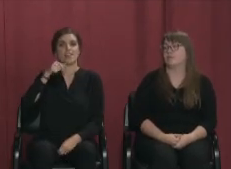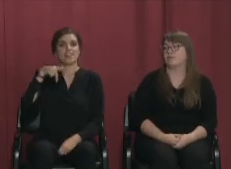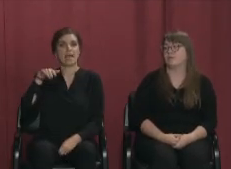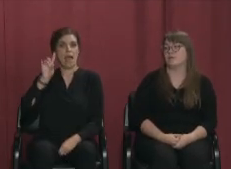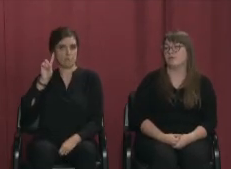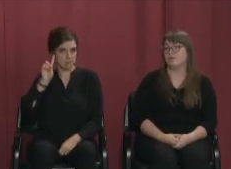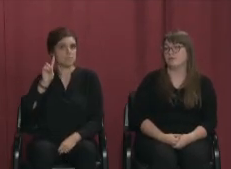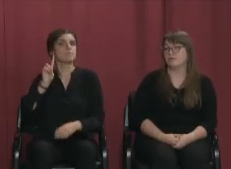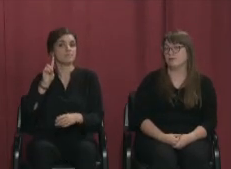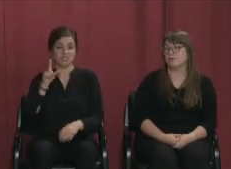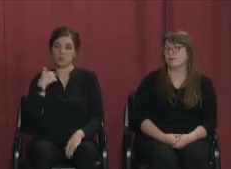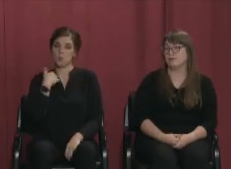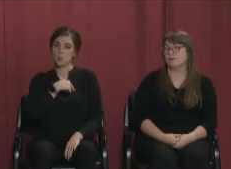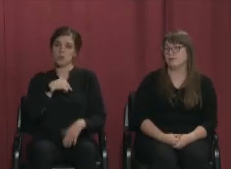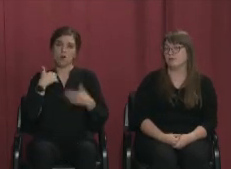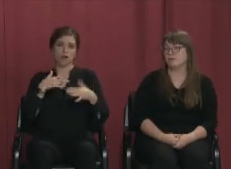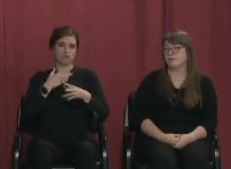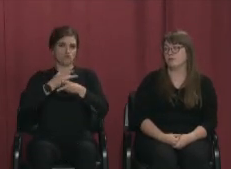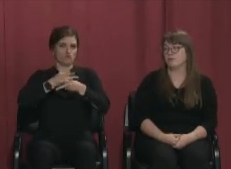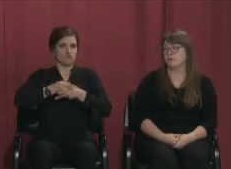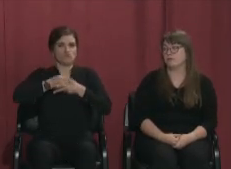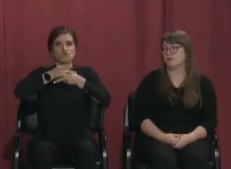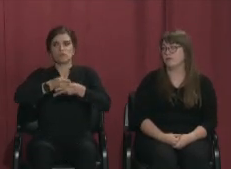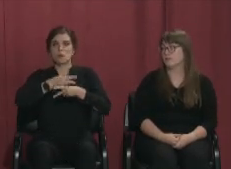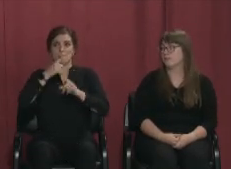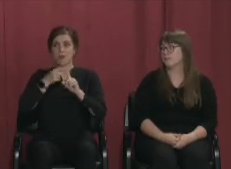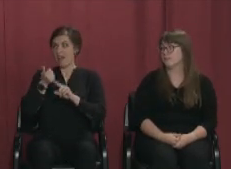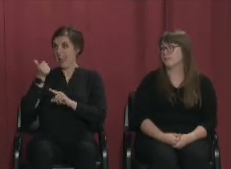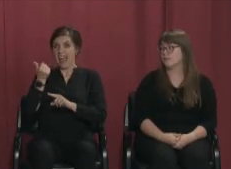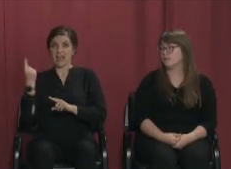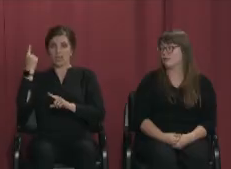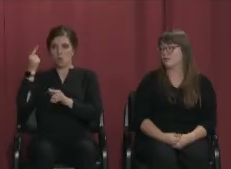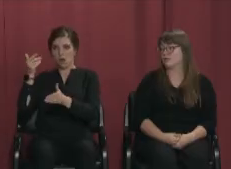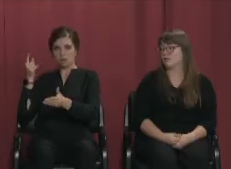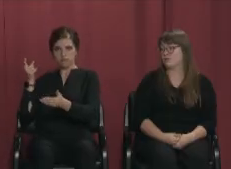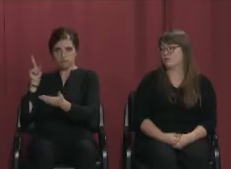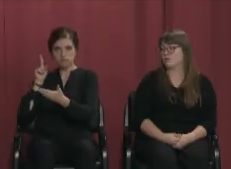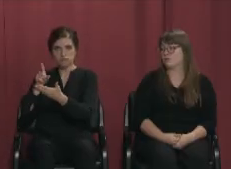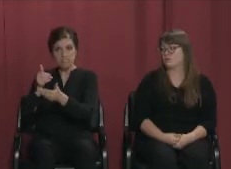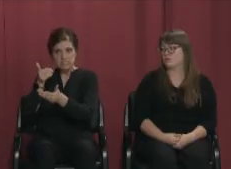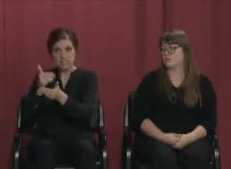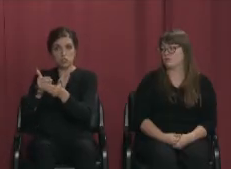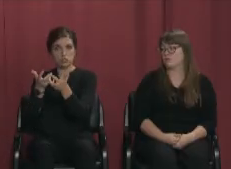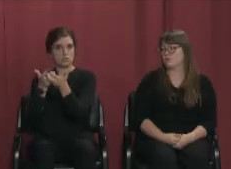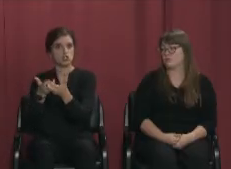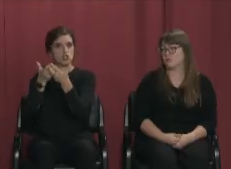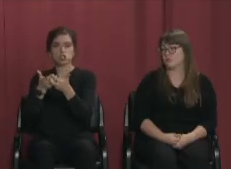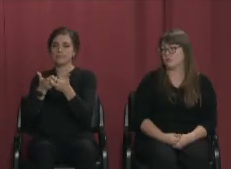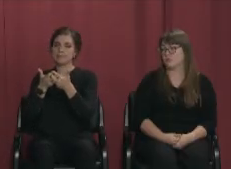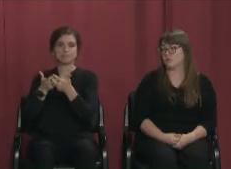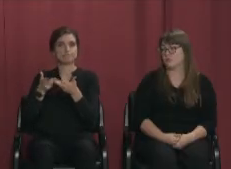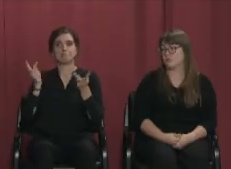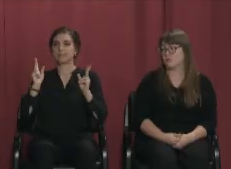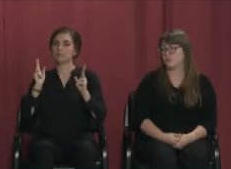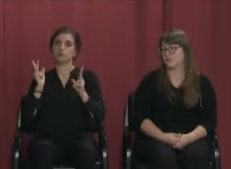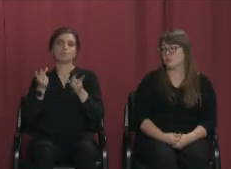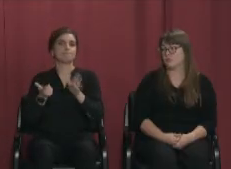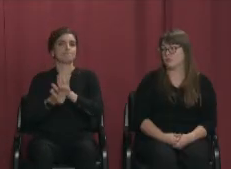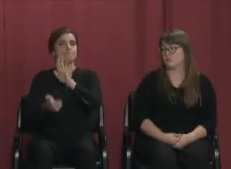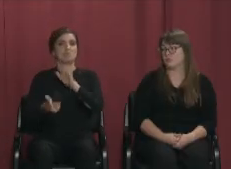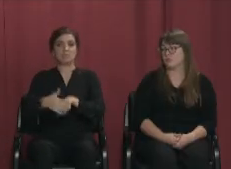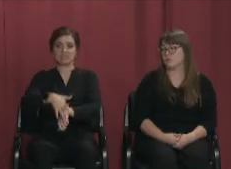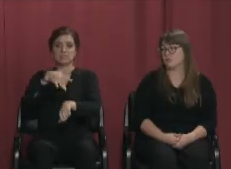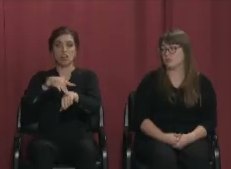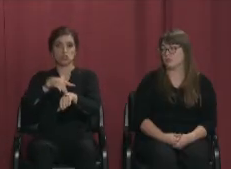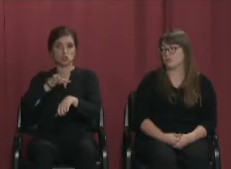very cautious about anybody going near those machines. They don't touch any thumb drives. In fact, when we